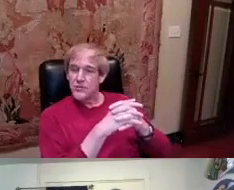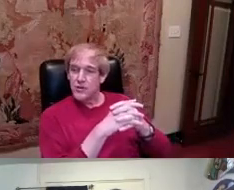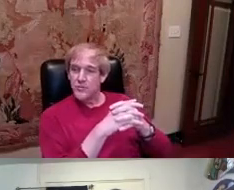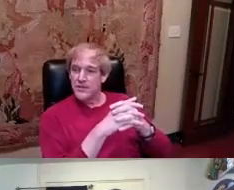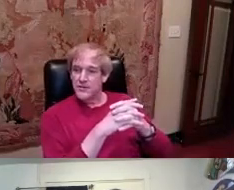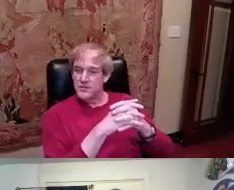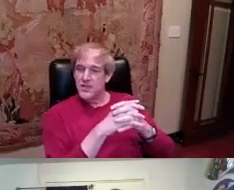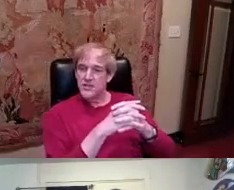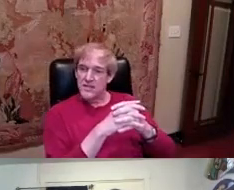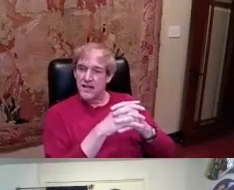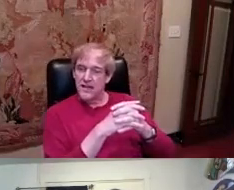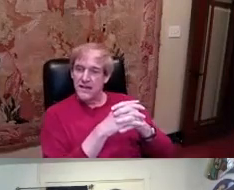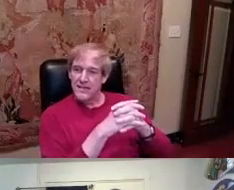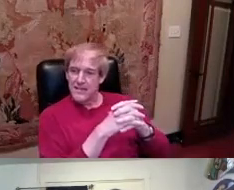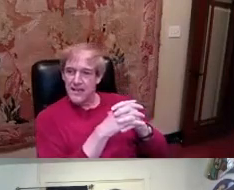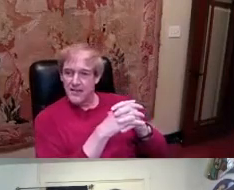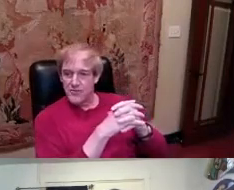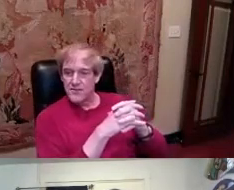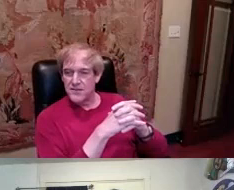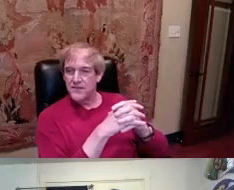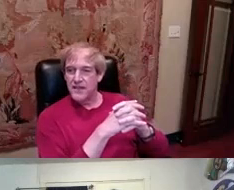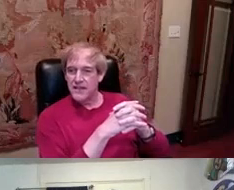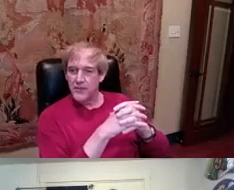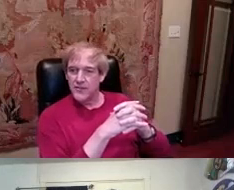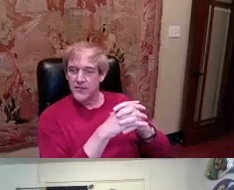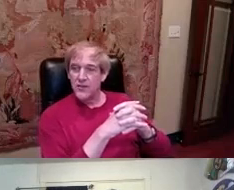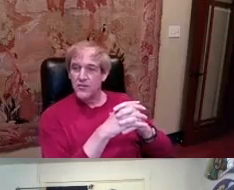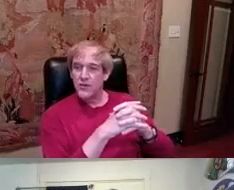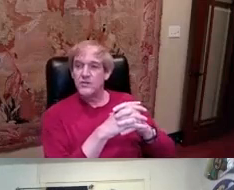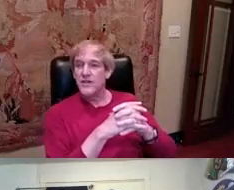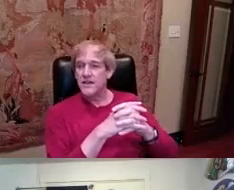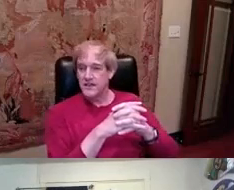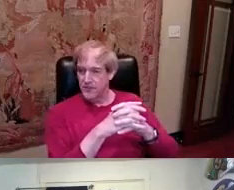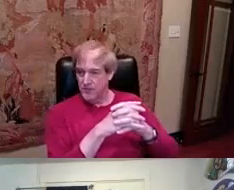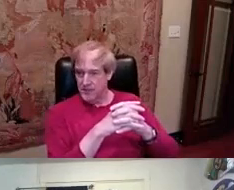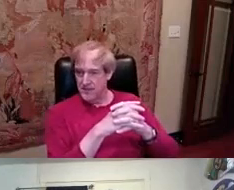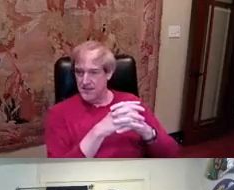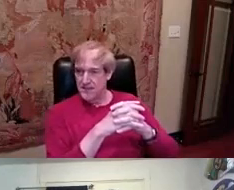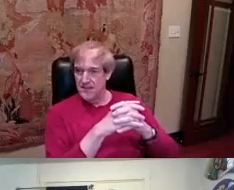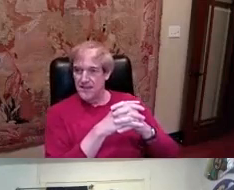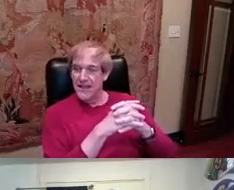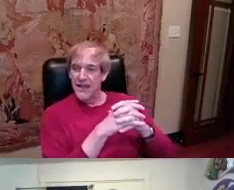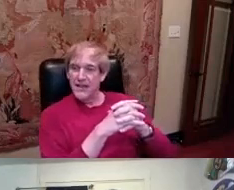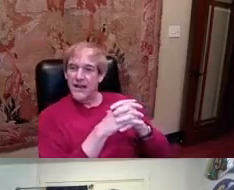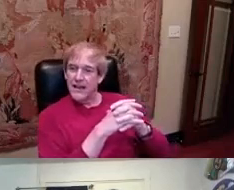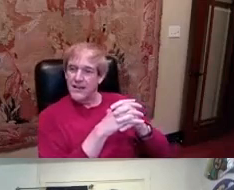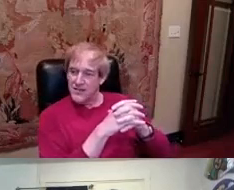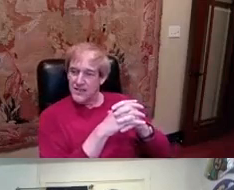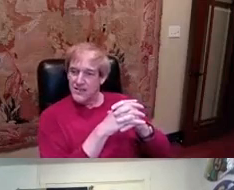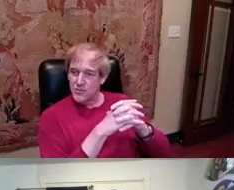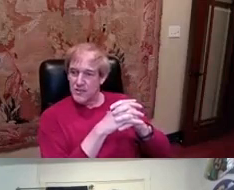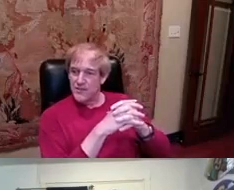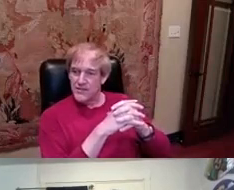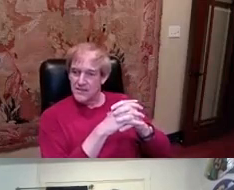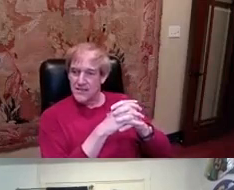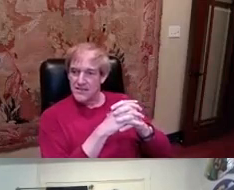then incorporate those changes. I say that as a resident of Allegheny West, where you have not done those things. And I understand that